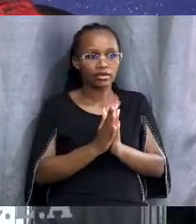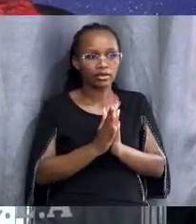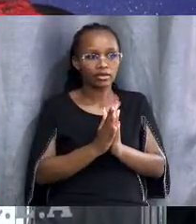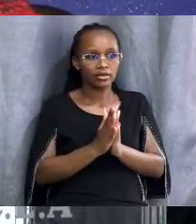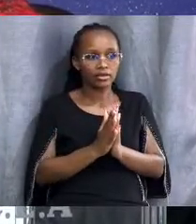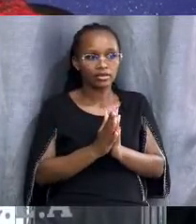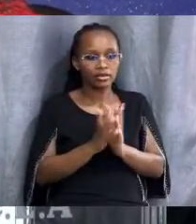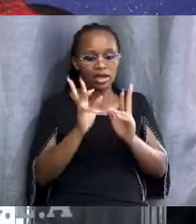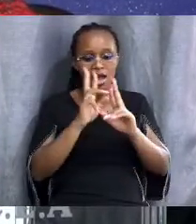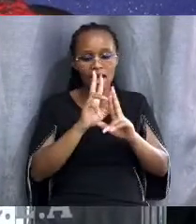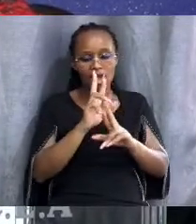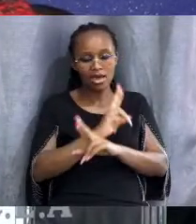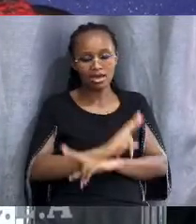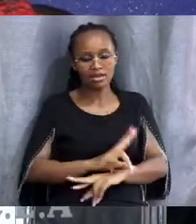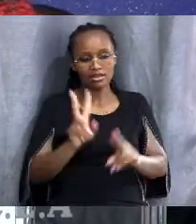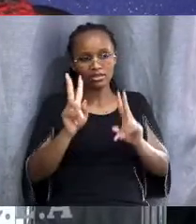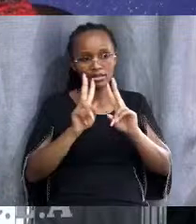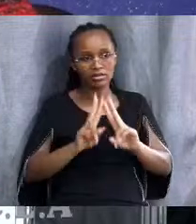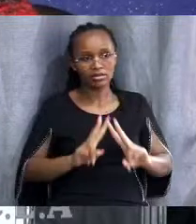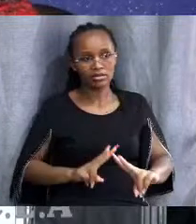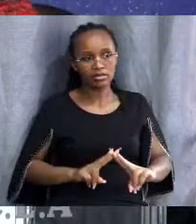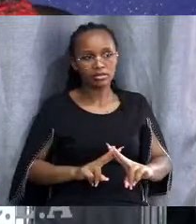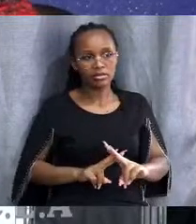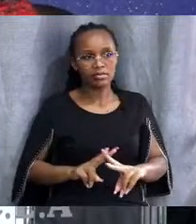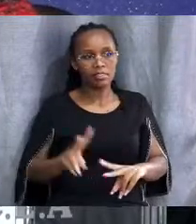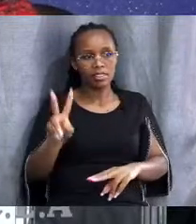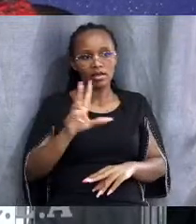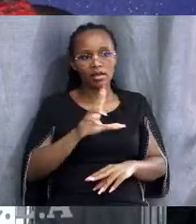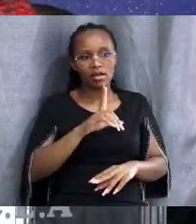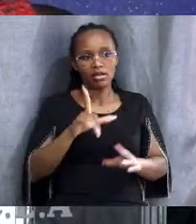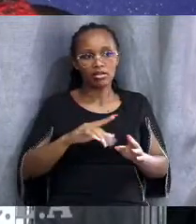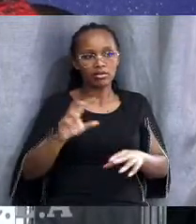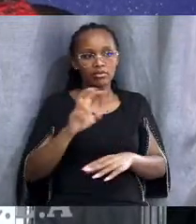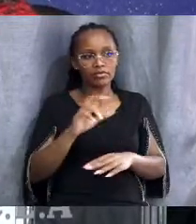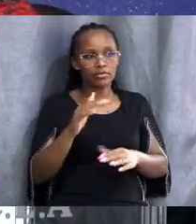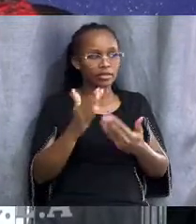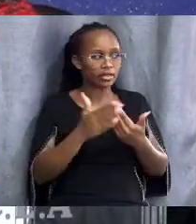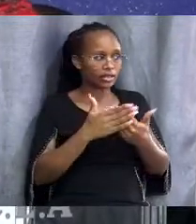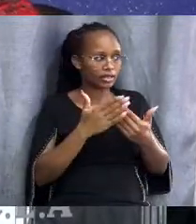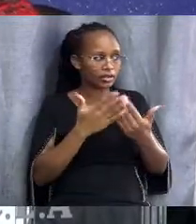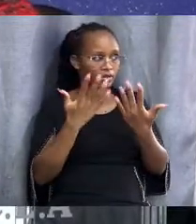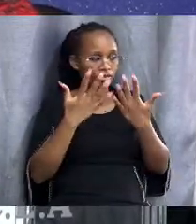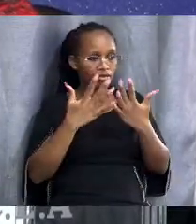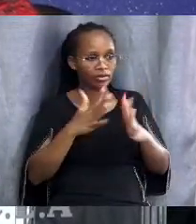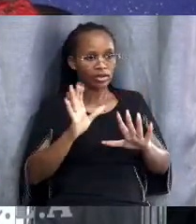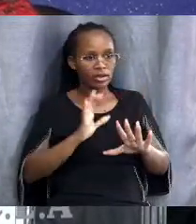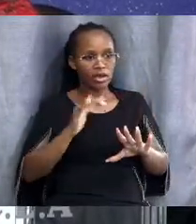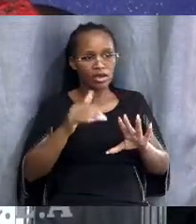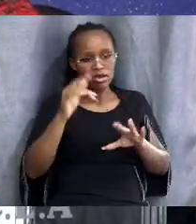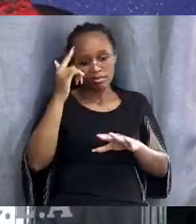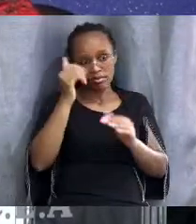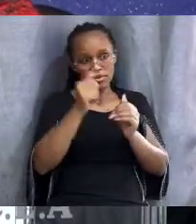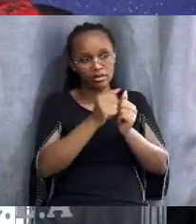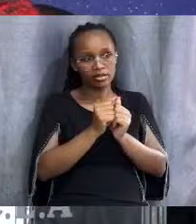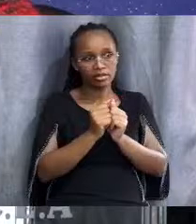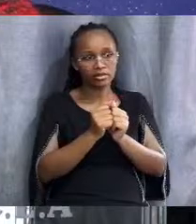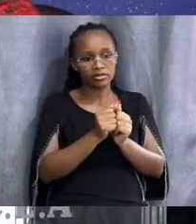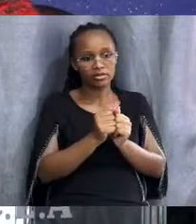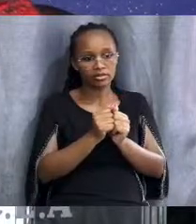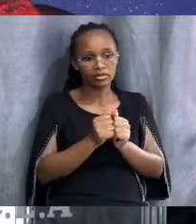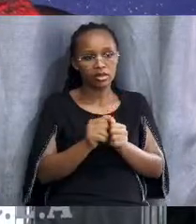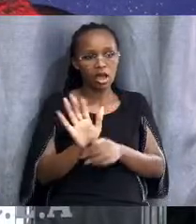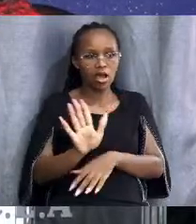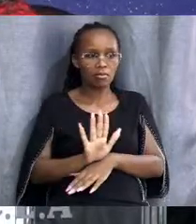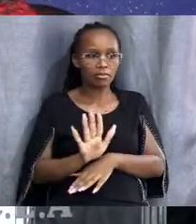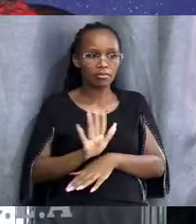May you rest in peace and always watch over me. I will always love and cherish you. Our memories together.